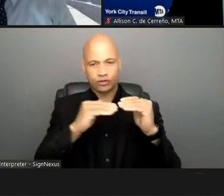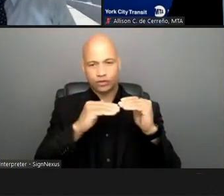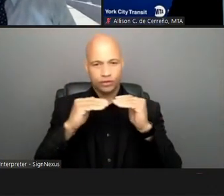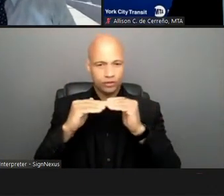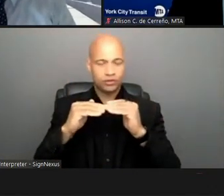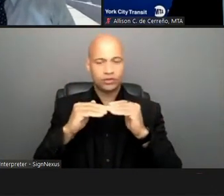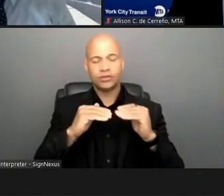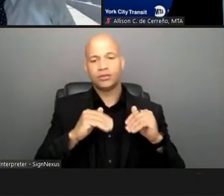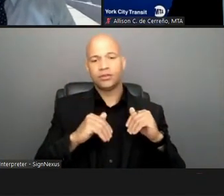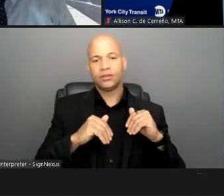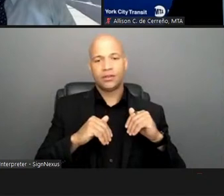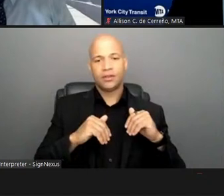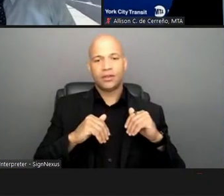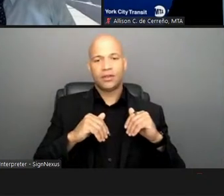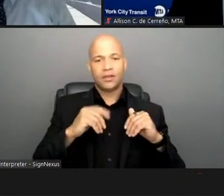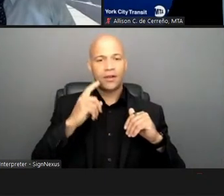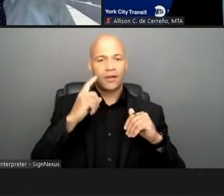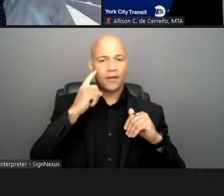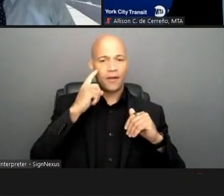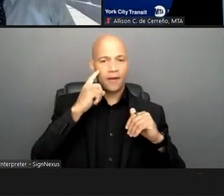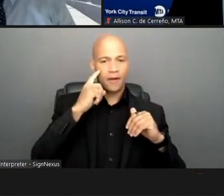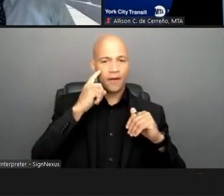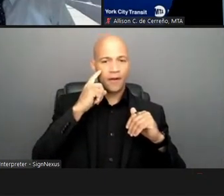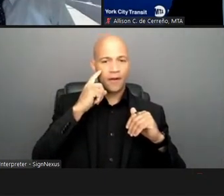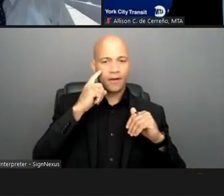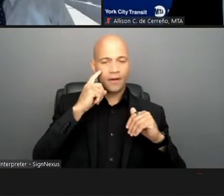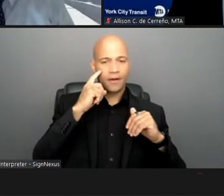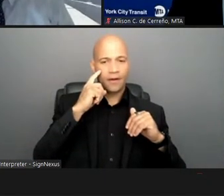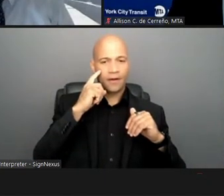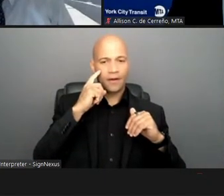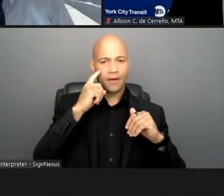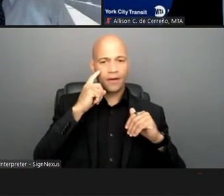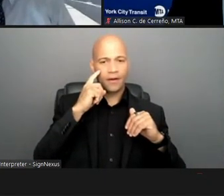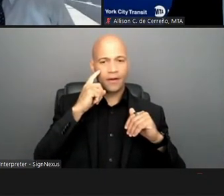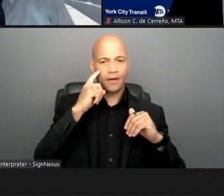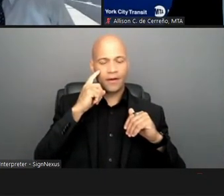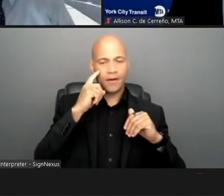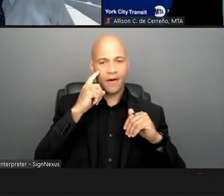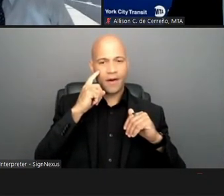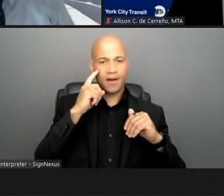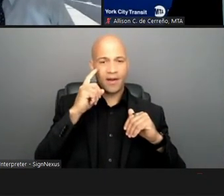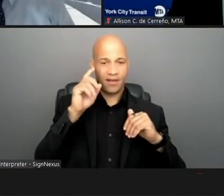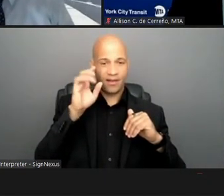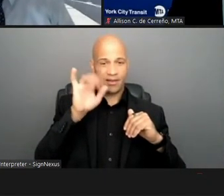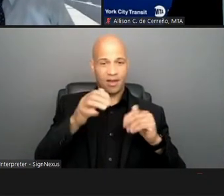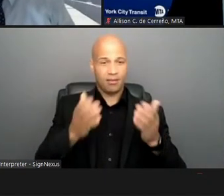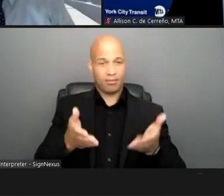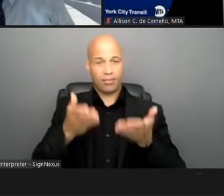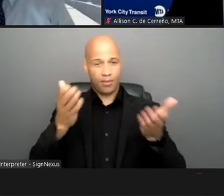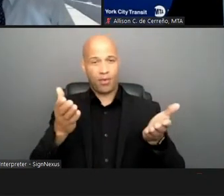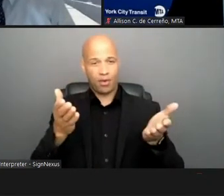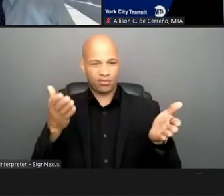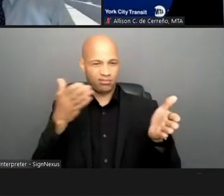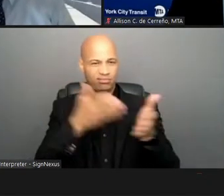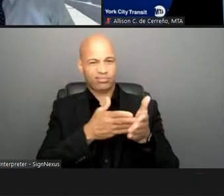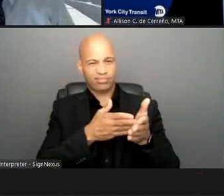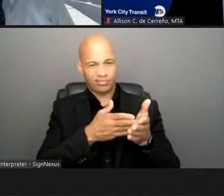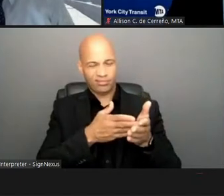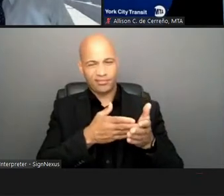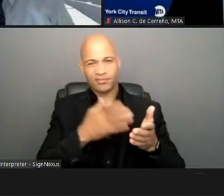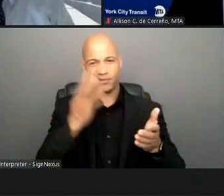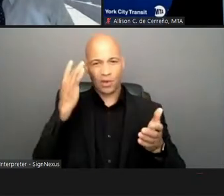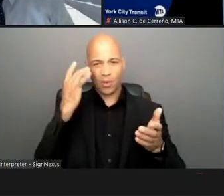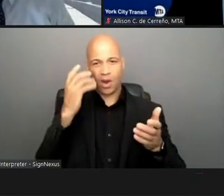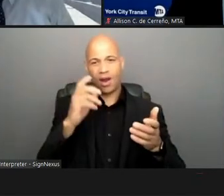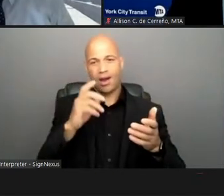um we um opposed this proposal of the conditioned fee because this is going to kill our tactic